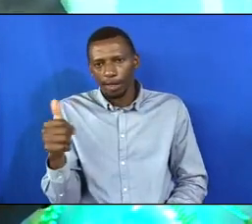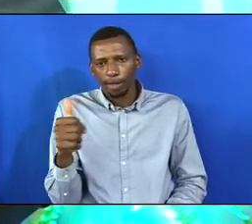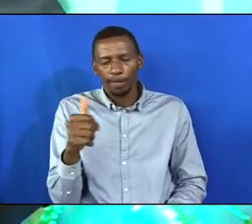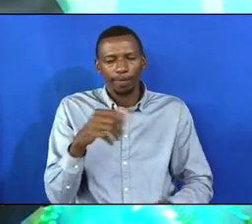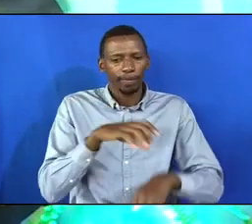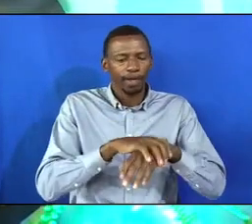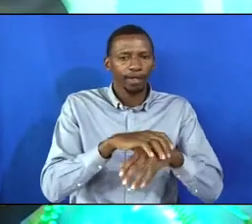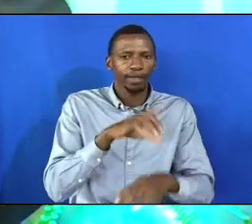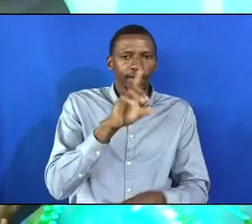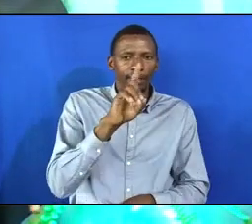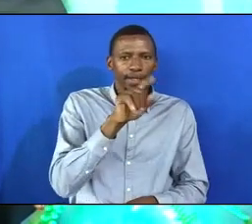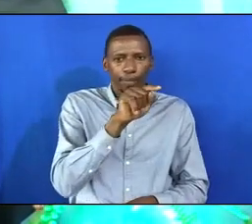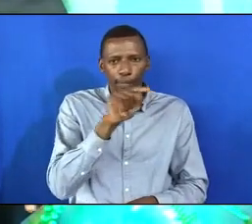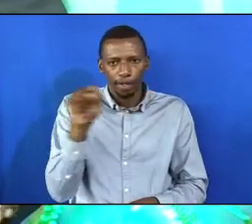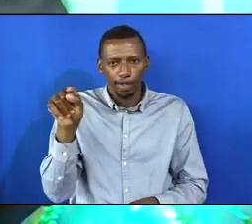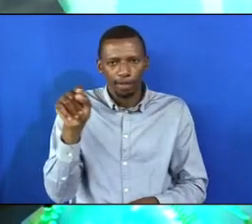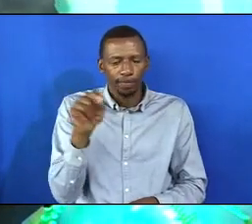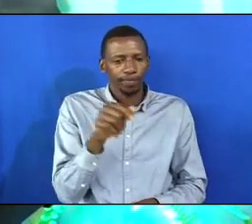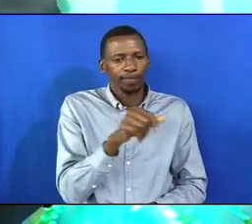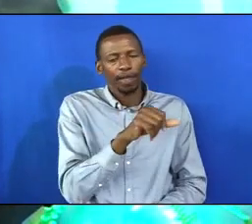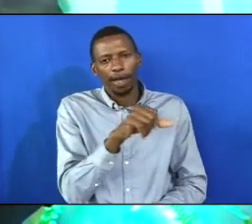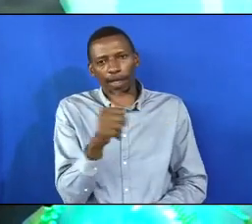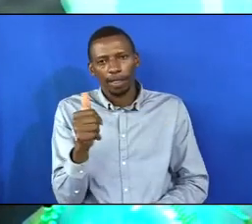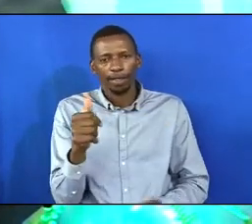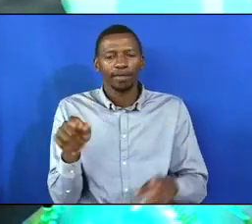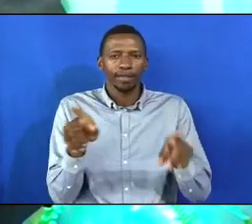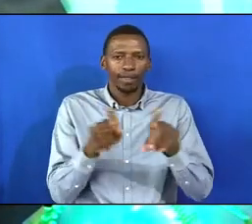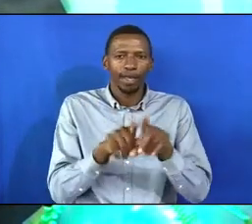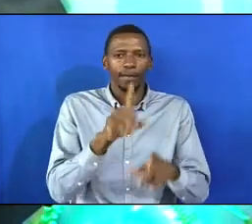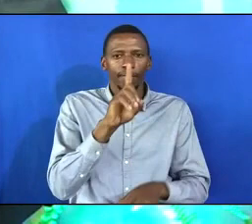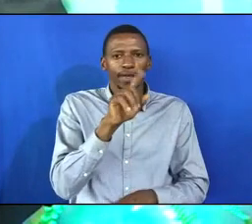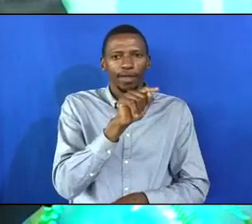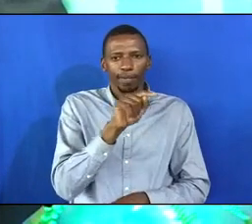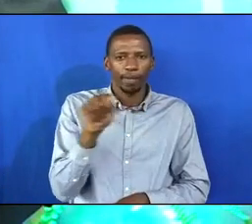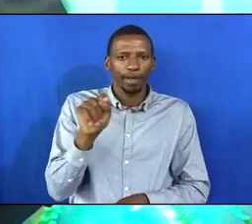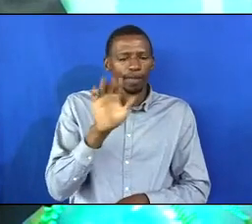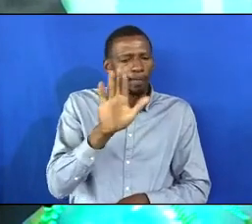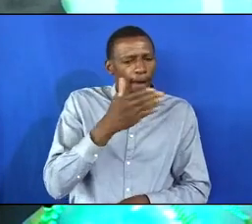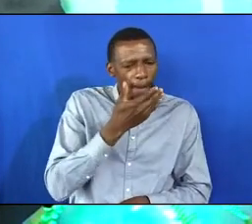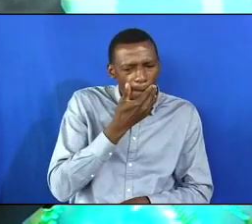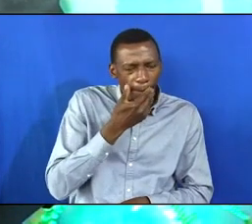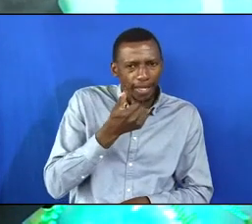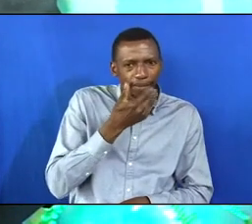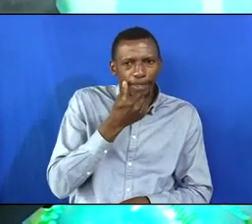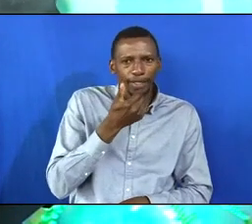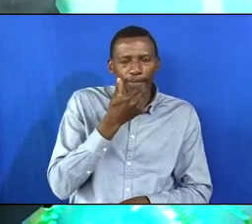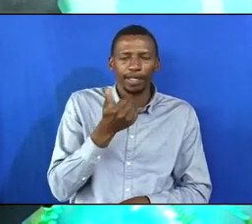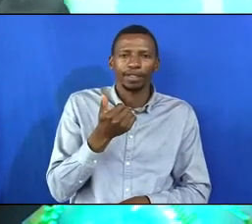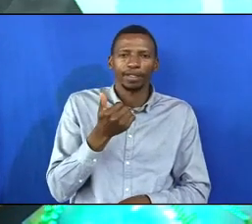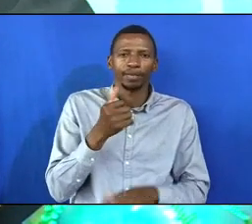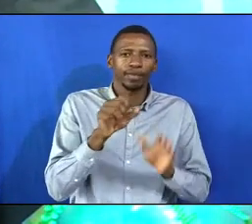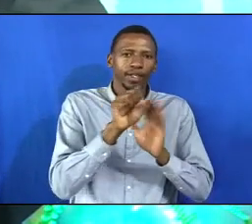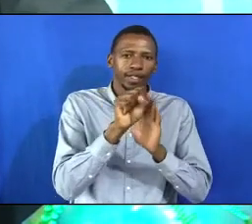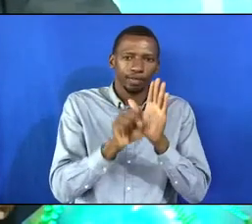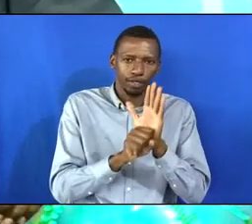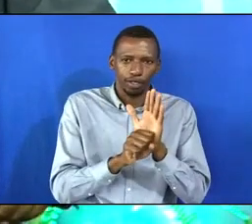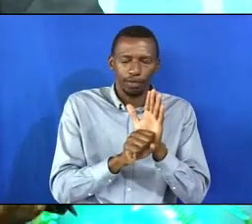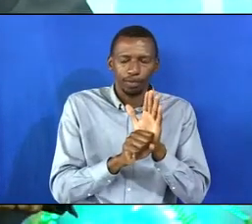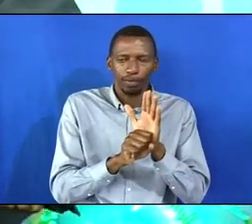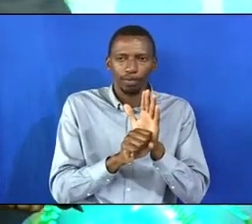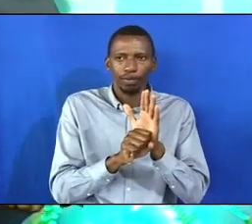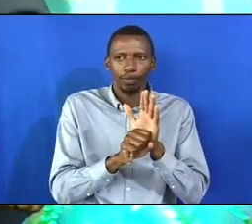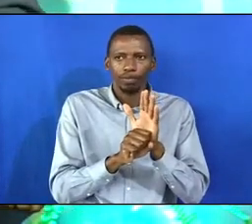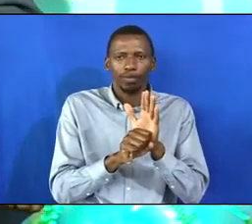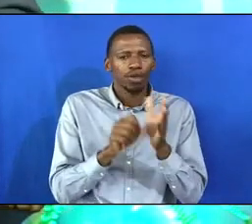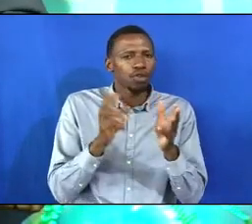minus. The other one was D minus. Those were his best performed subjects. Normally you are ranked